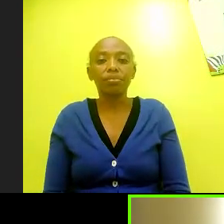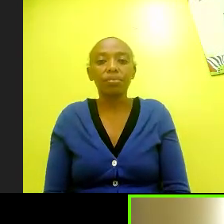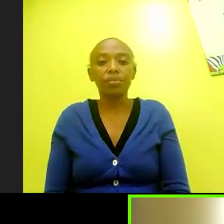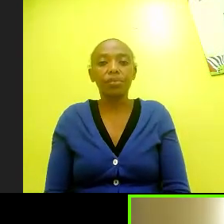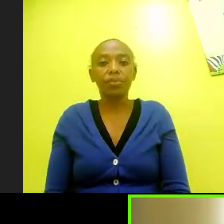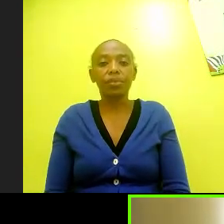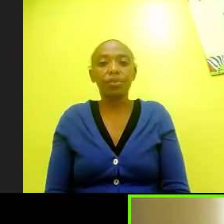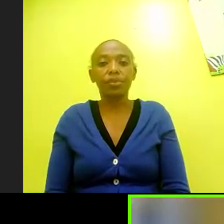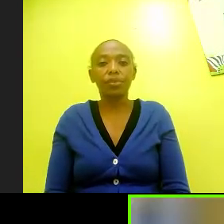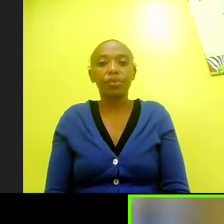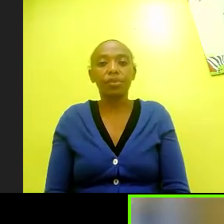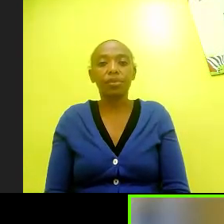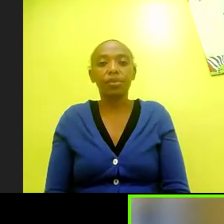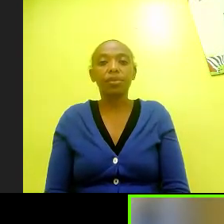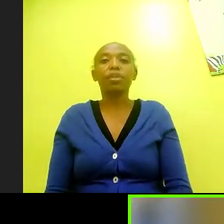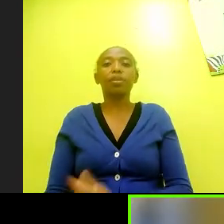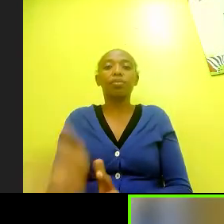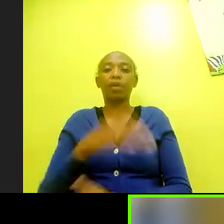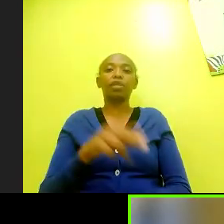Over to you, Nicole.